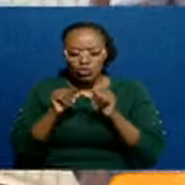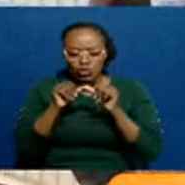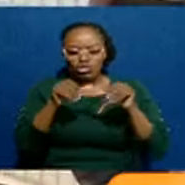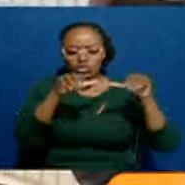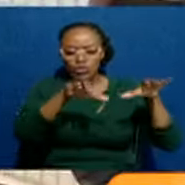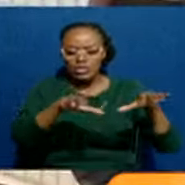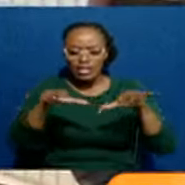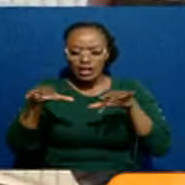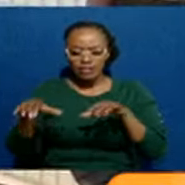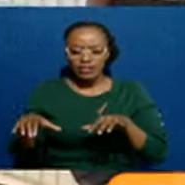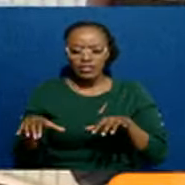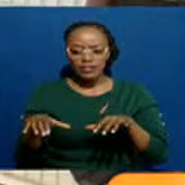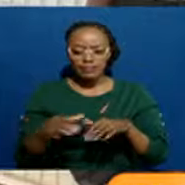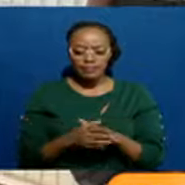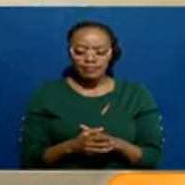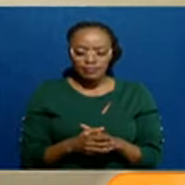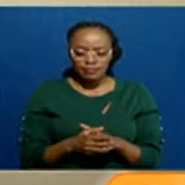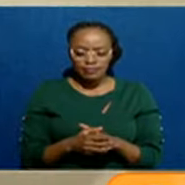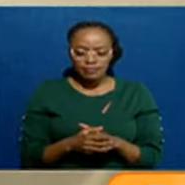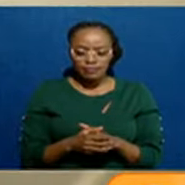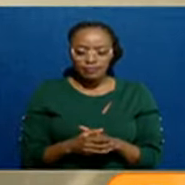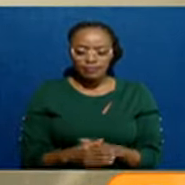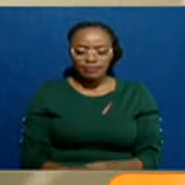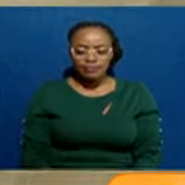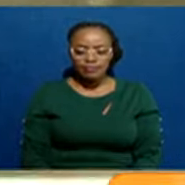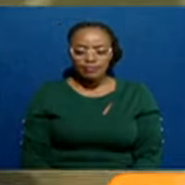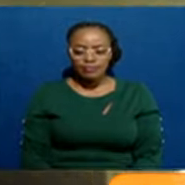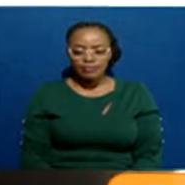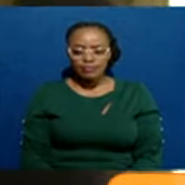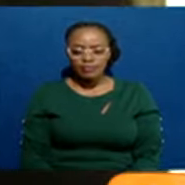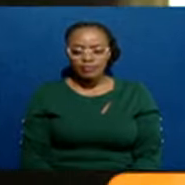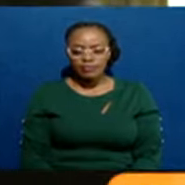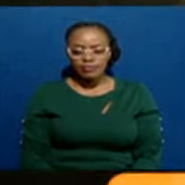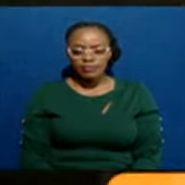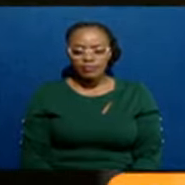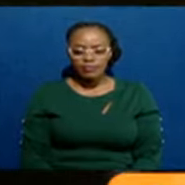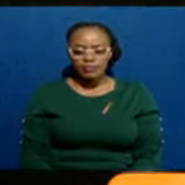Seth Olale, Citizen TV.